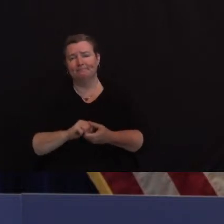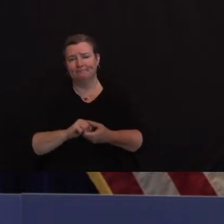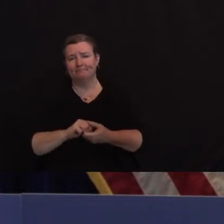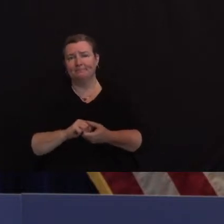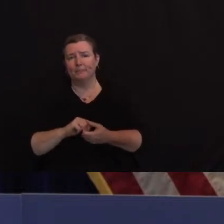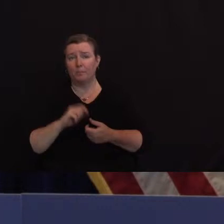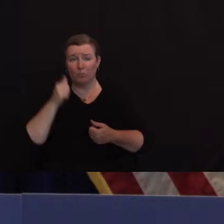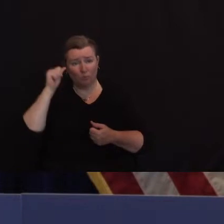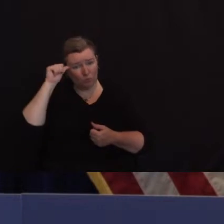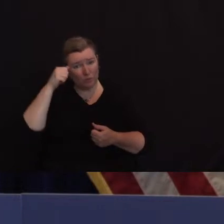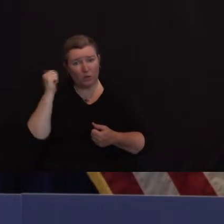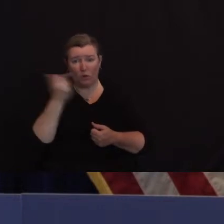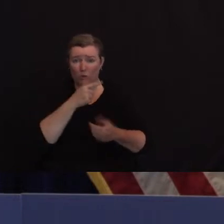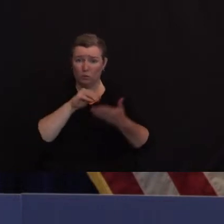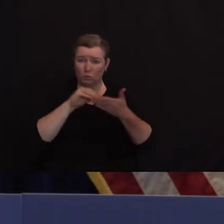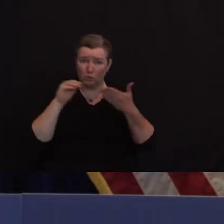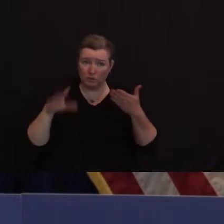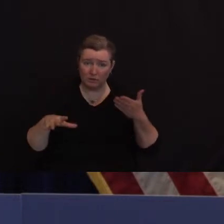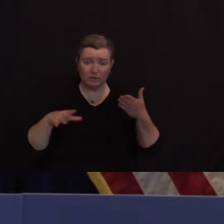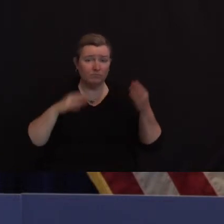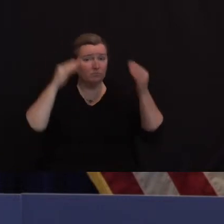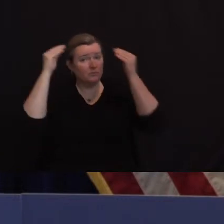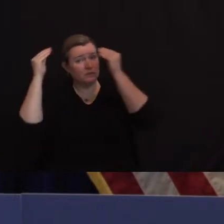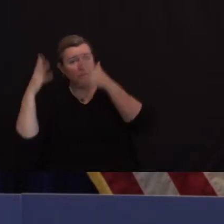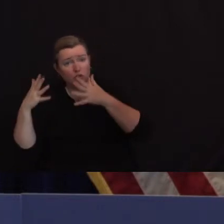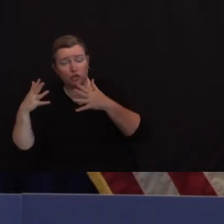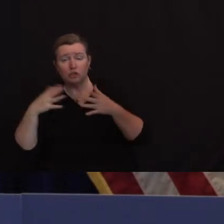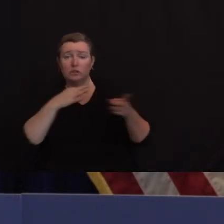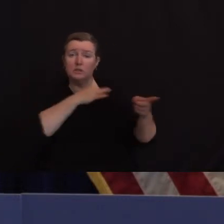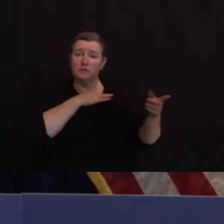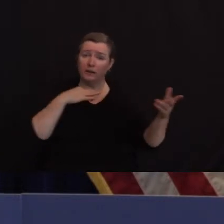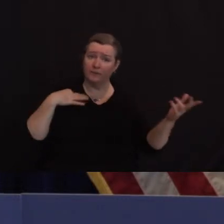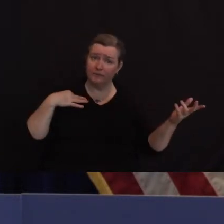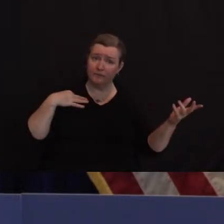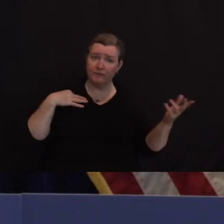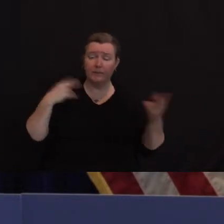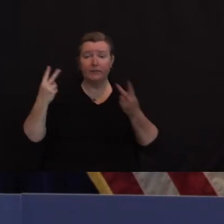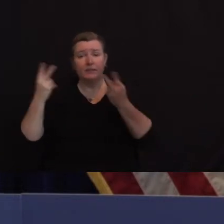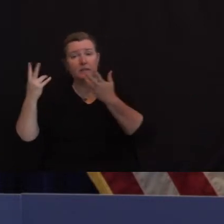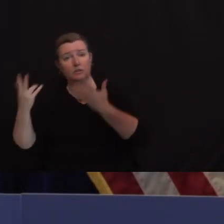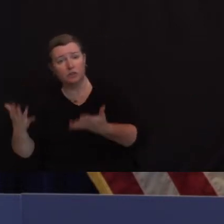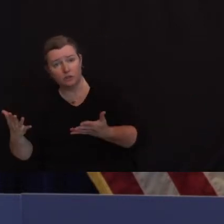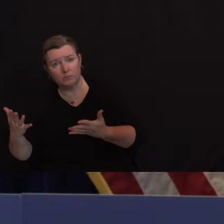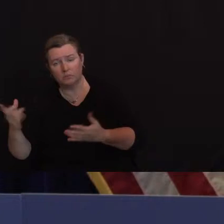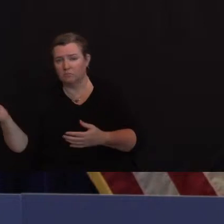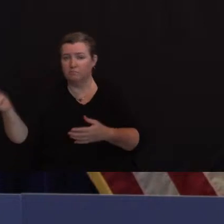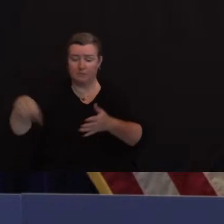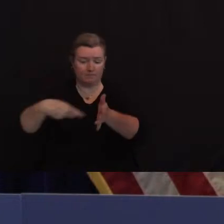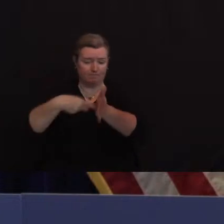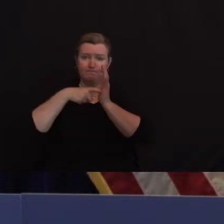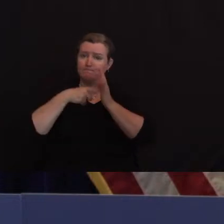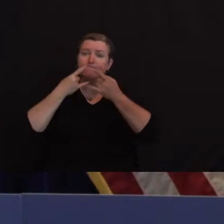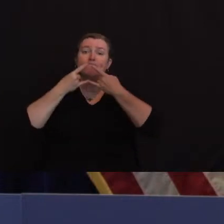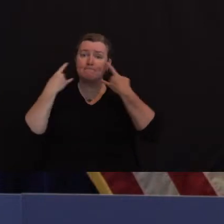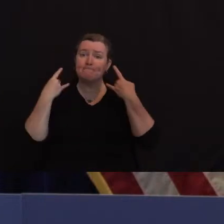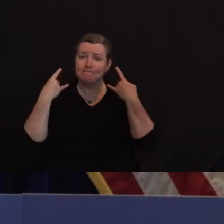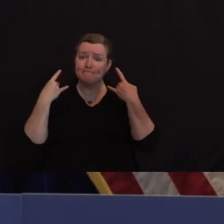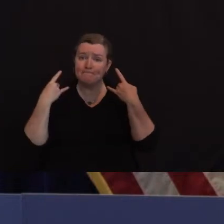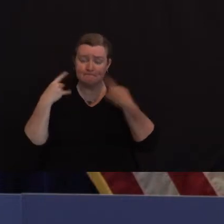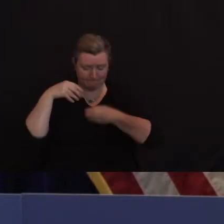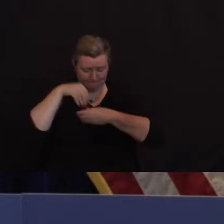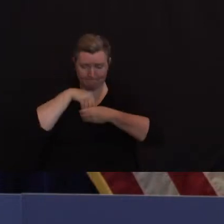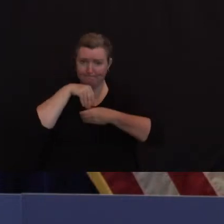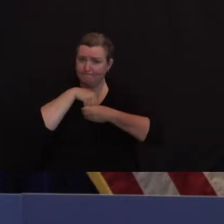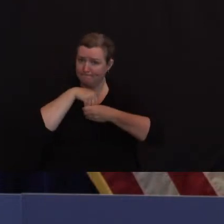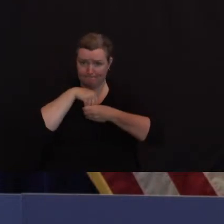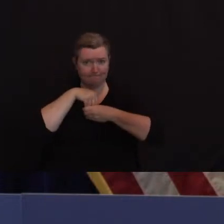and visitors are required to wear face masks indoors in school. It is also important to continue to